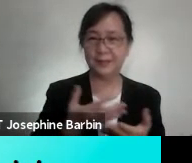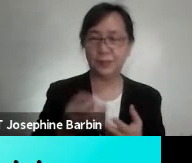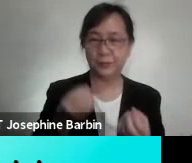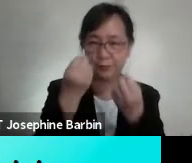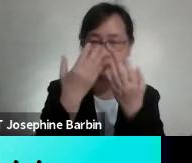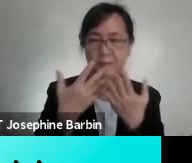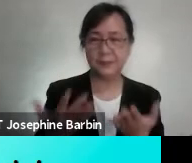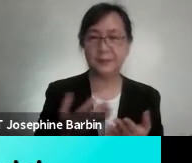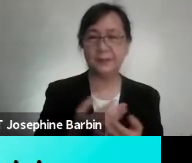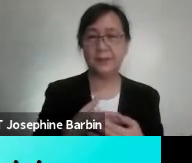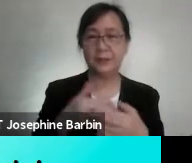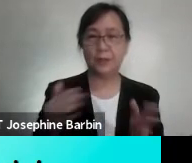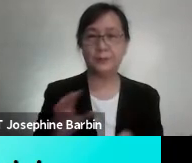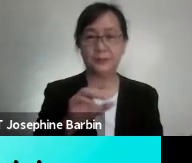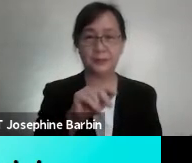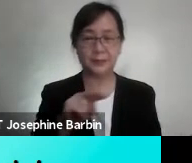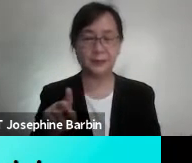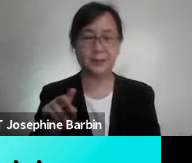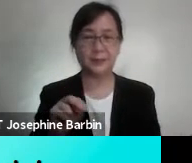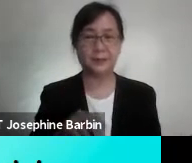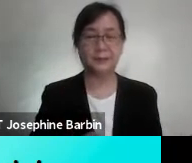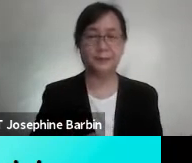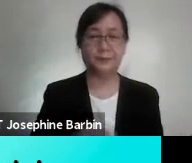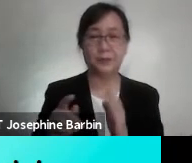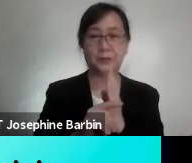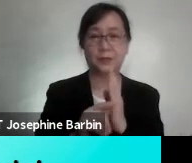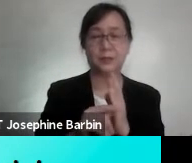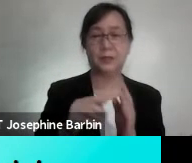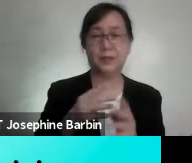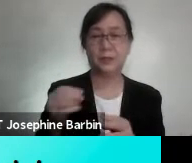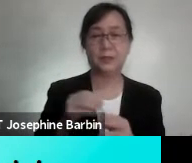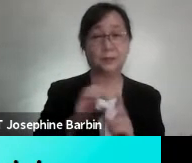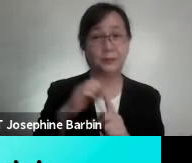Comment. And I'll acknowledge you in more detail in a moment.